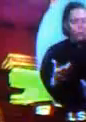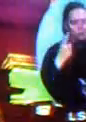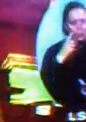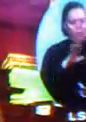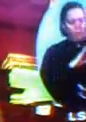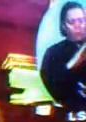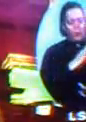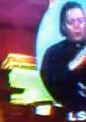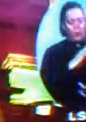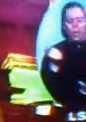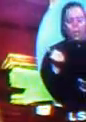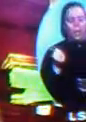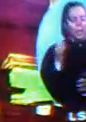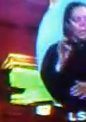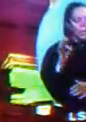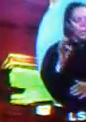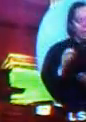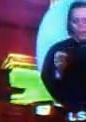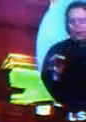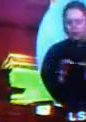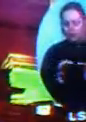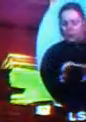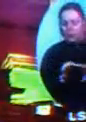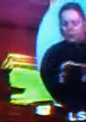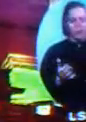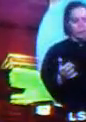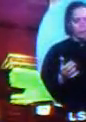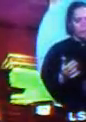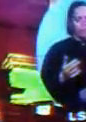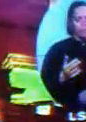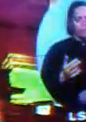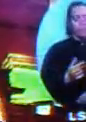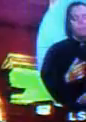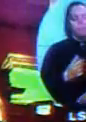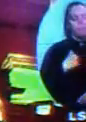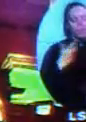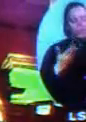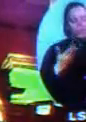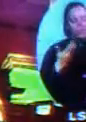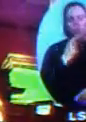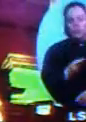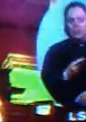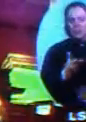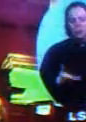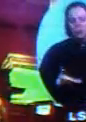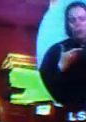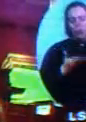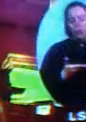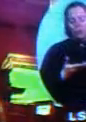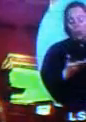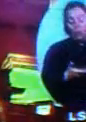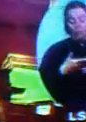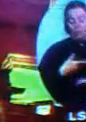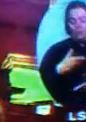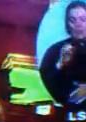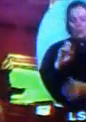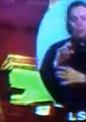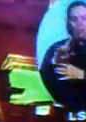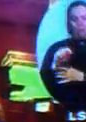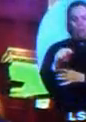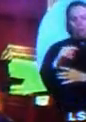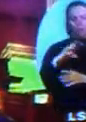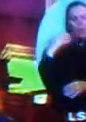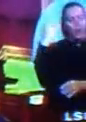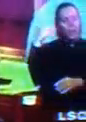As we said all along, what the United Arab Emirates were offering was not in the best interest of Canada and would have